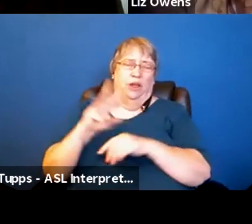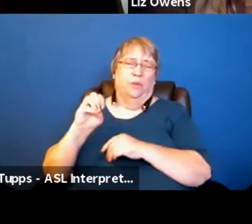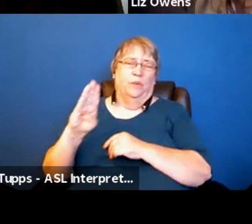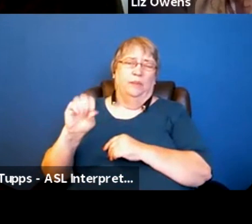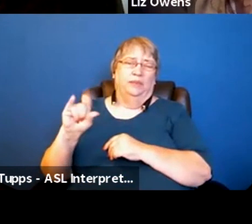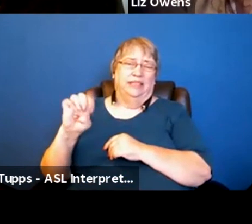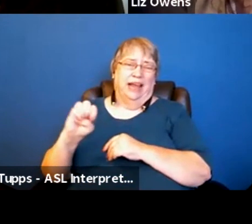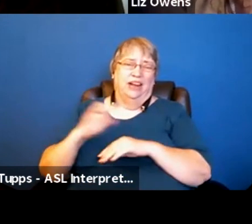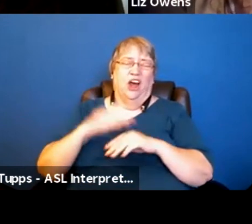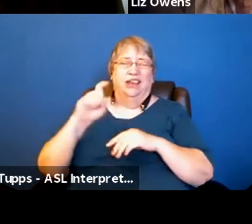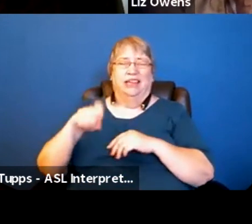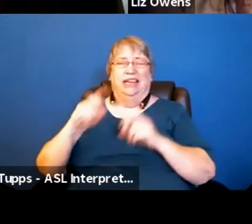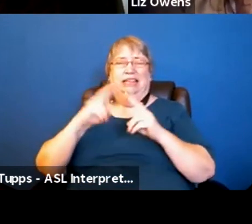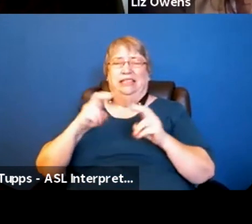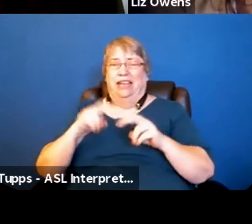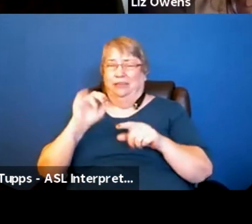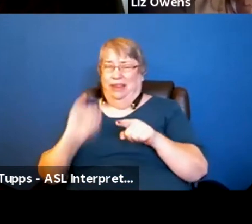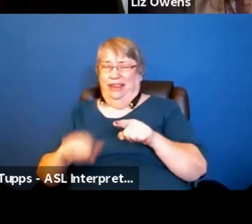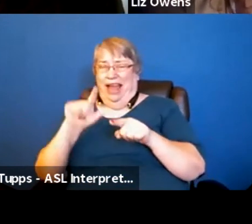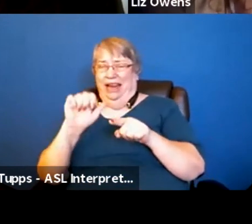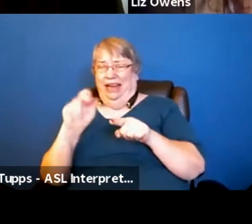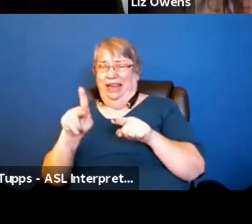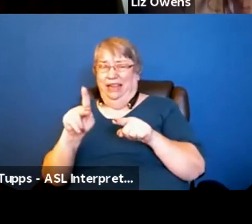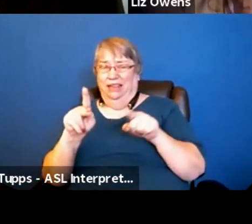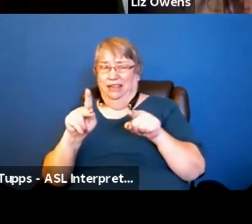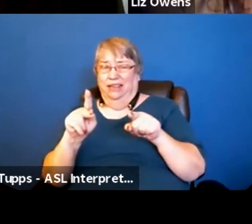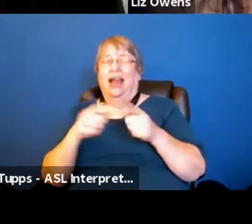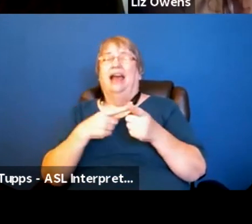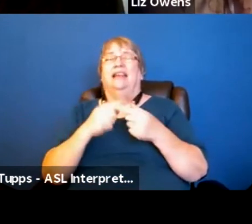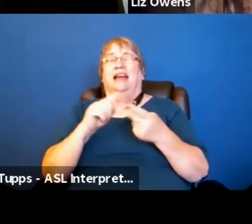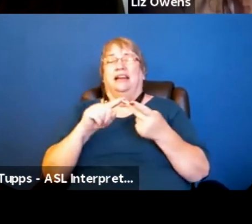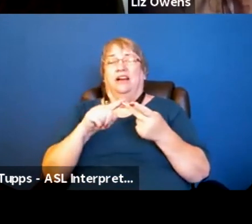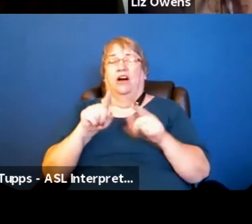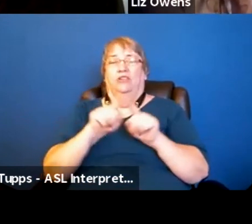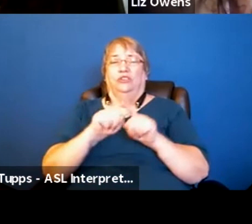assessment page, the link you can see here. And then we'll include it in our newsletter and everything so